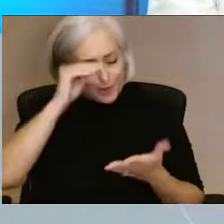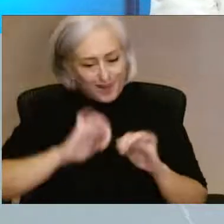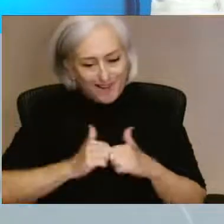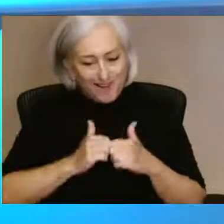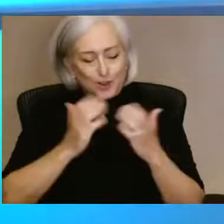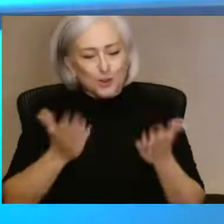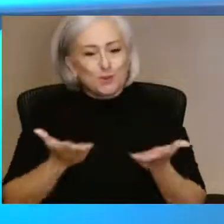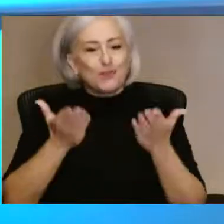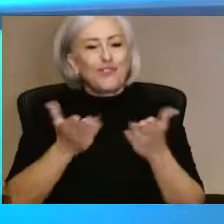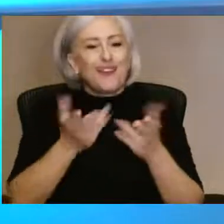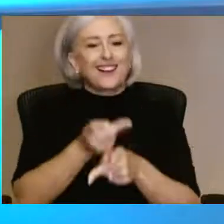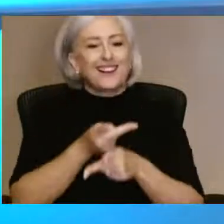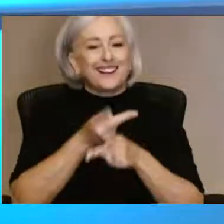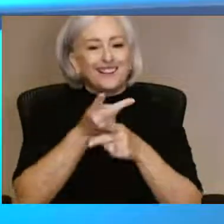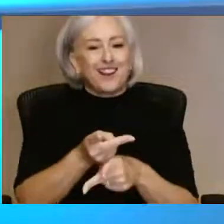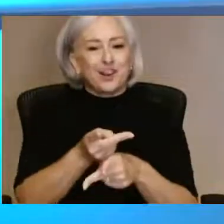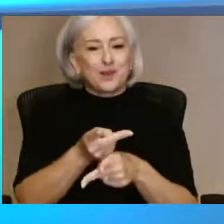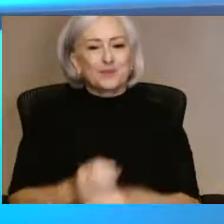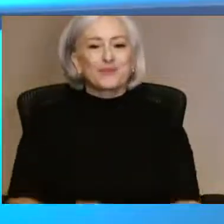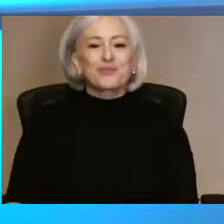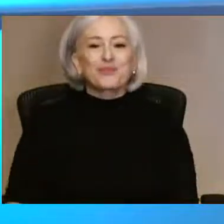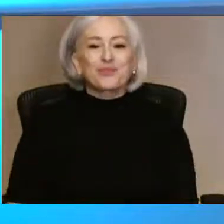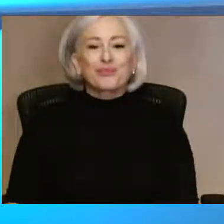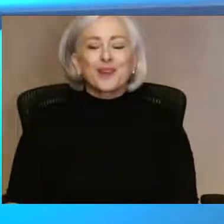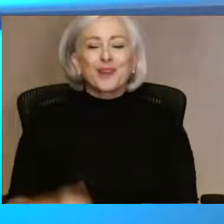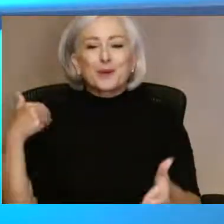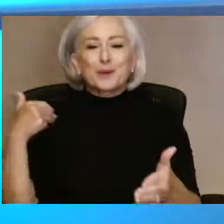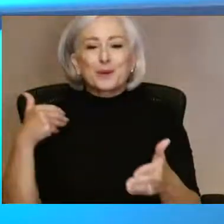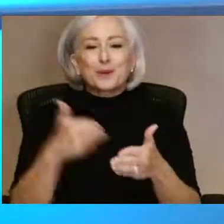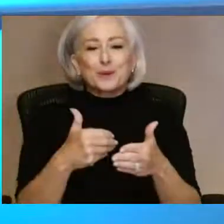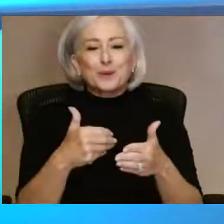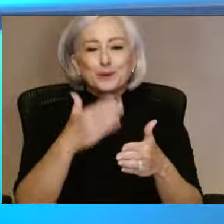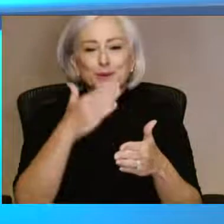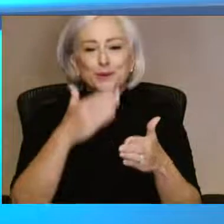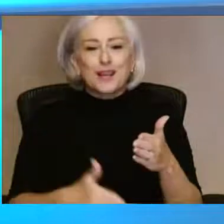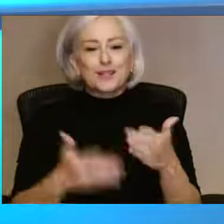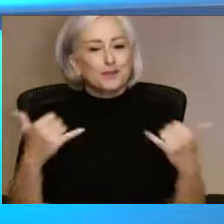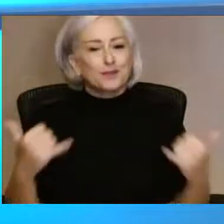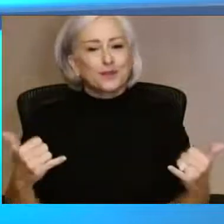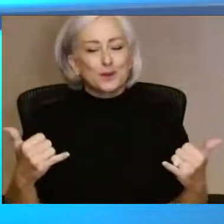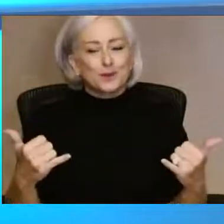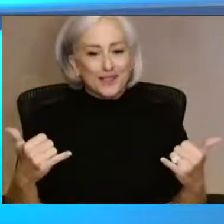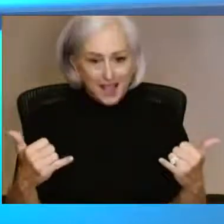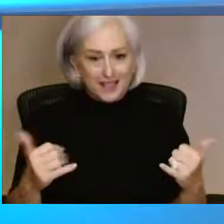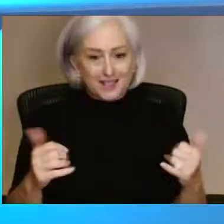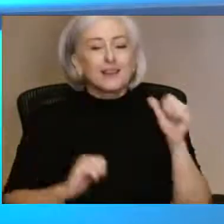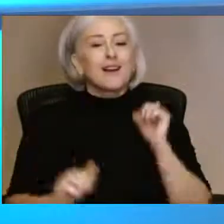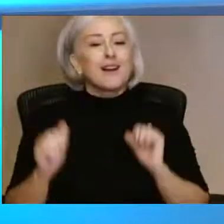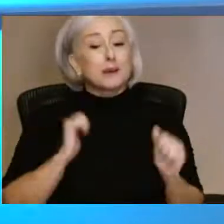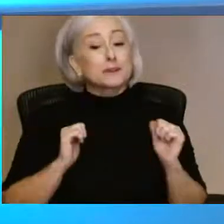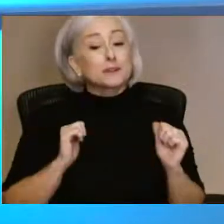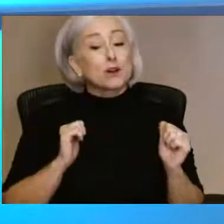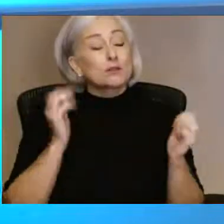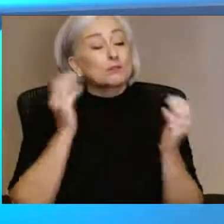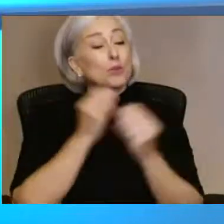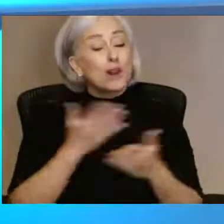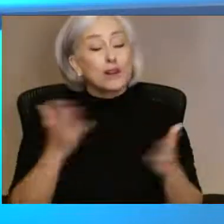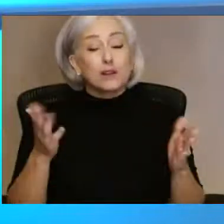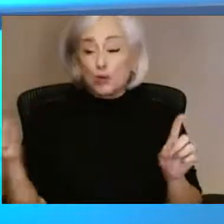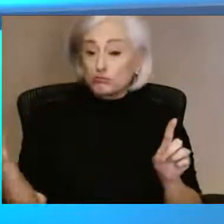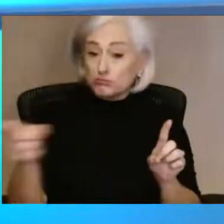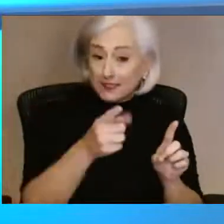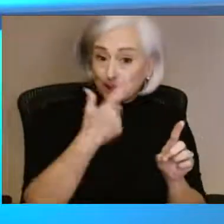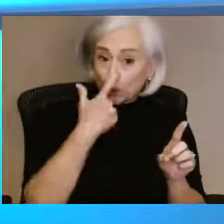we're approaching the end of today's episode, and I wanted to mention for our viewers who may be interested in